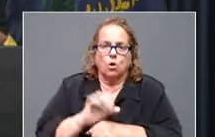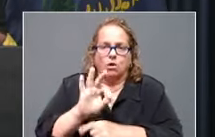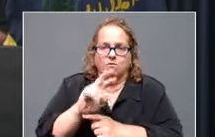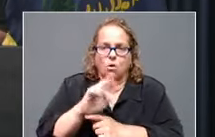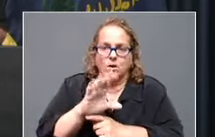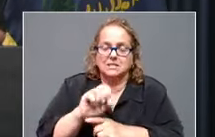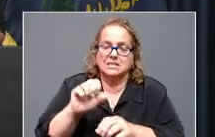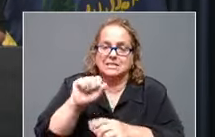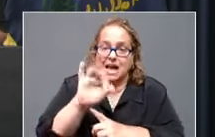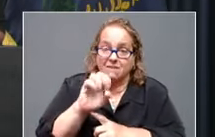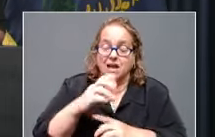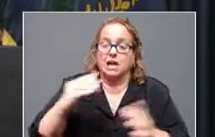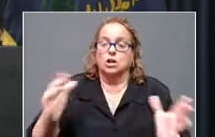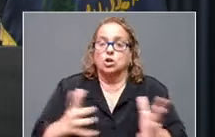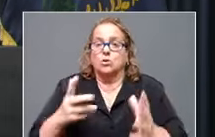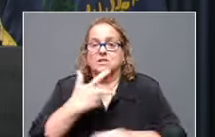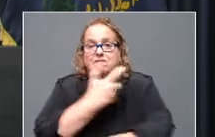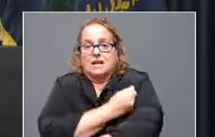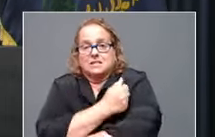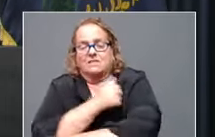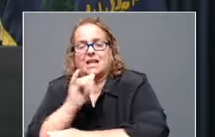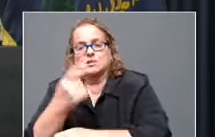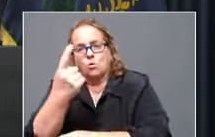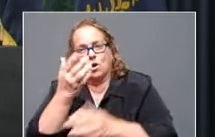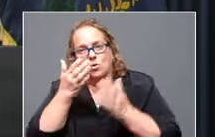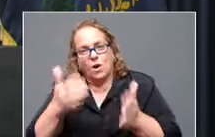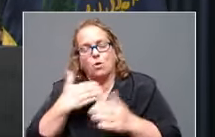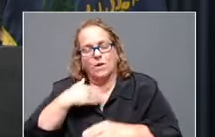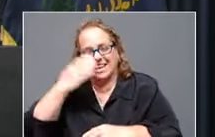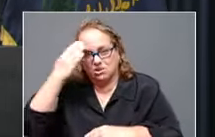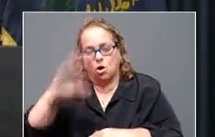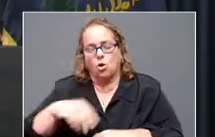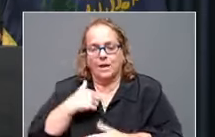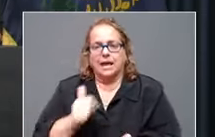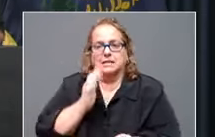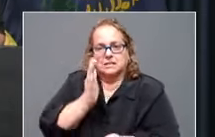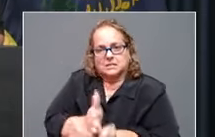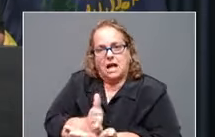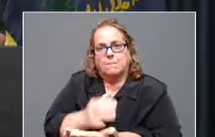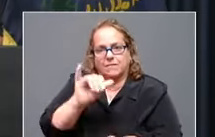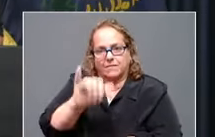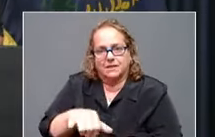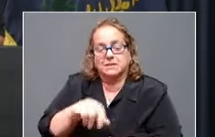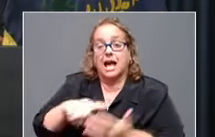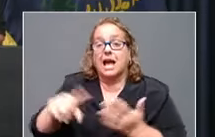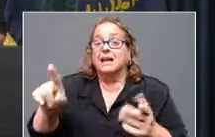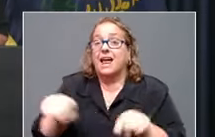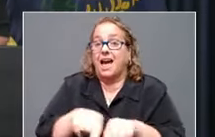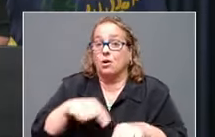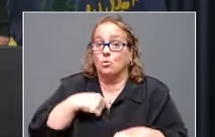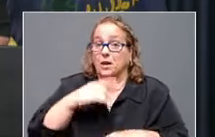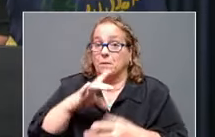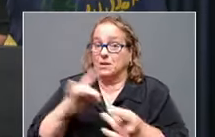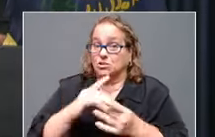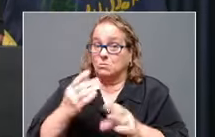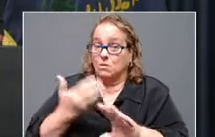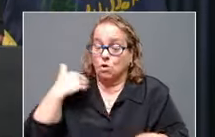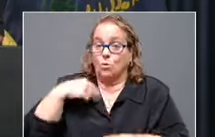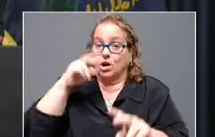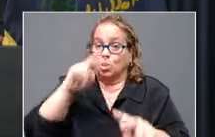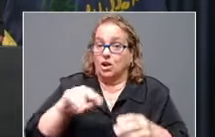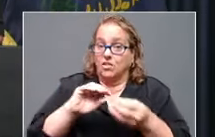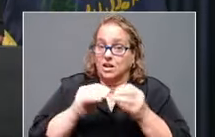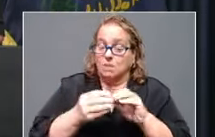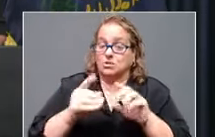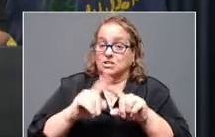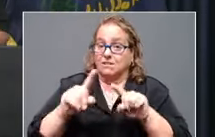of parents are now probably not going to be able to go to work for the next couple of weeks. This cycle cannot continue. I have 2 children that are starting